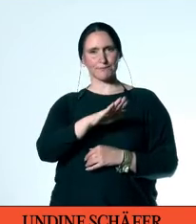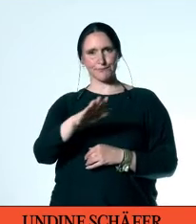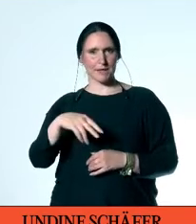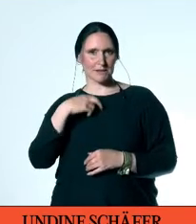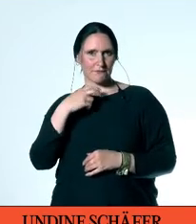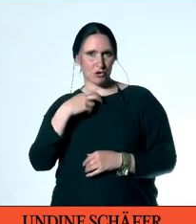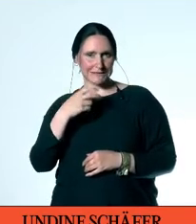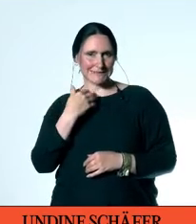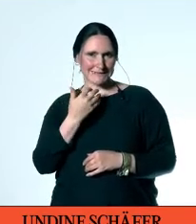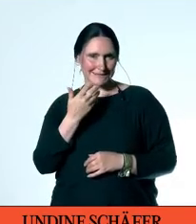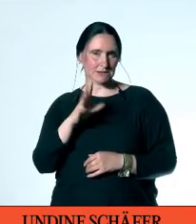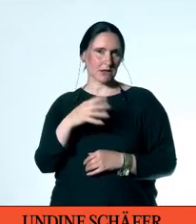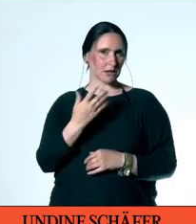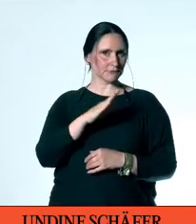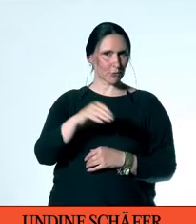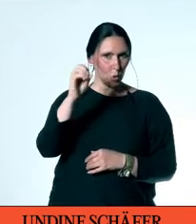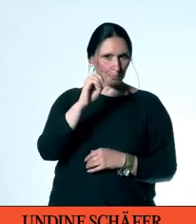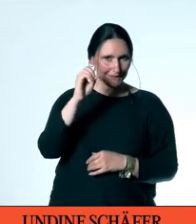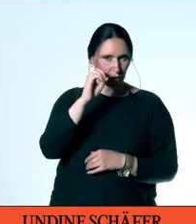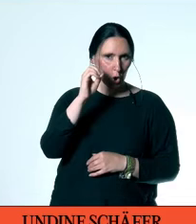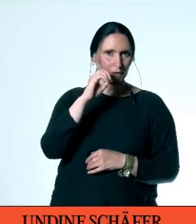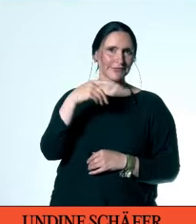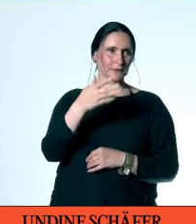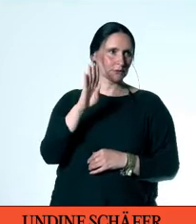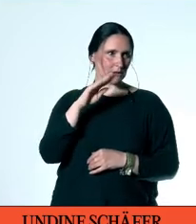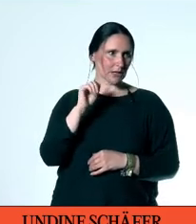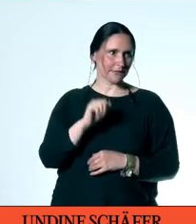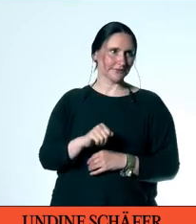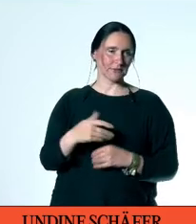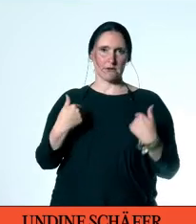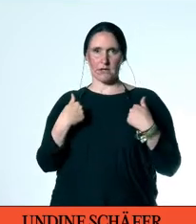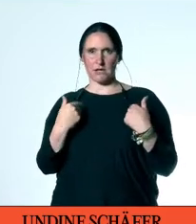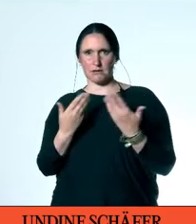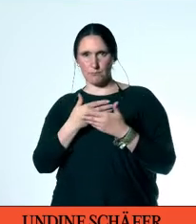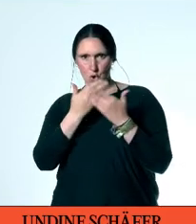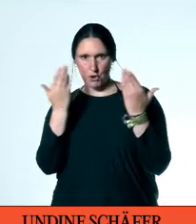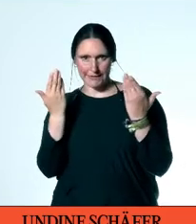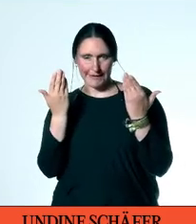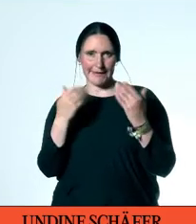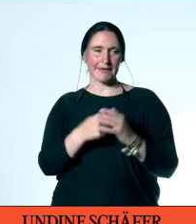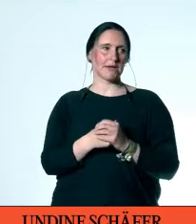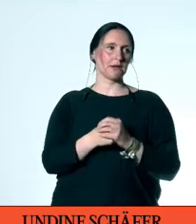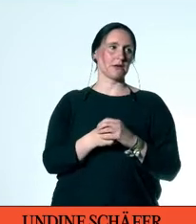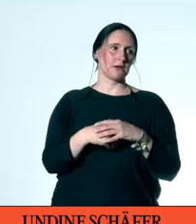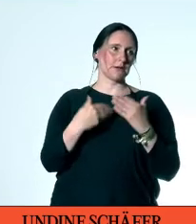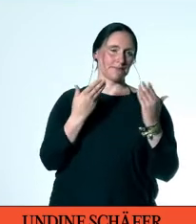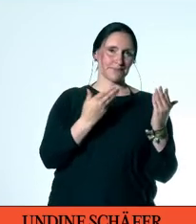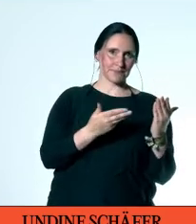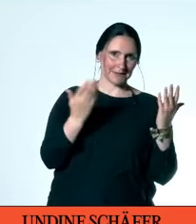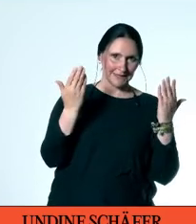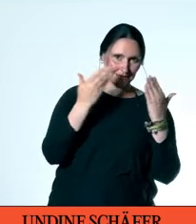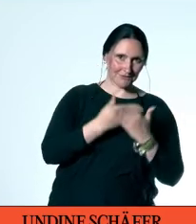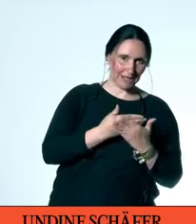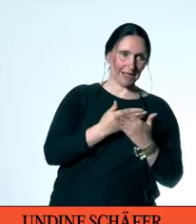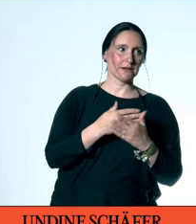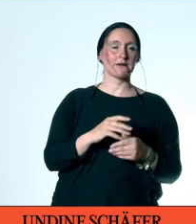eure Stimmen zu hören. Midnight over there is the morning here. Und ich werde, bei euch ist es Mitternacht, hier ist es, wo